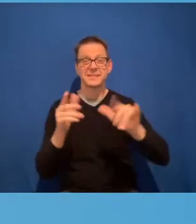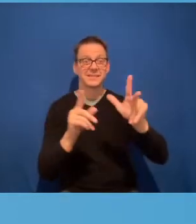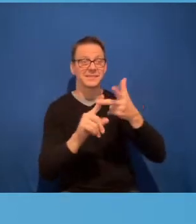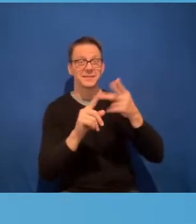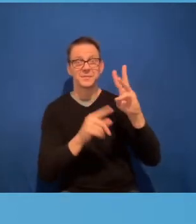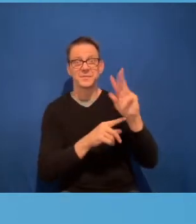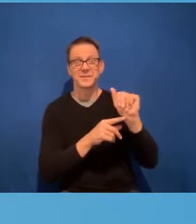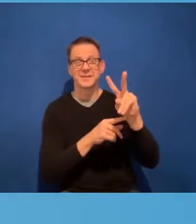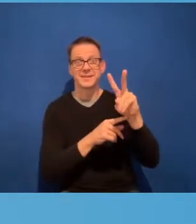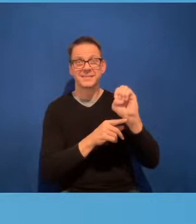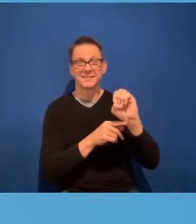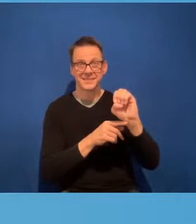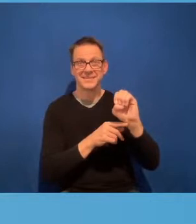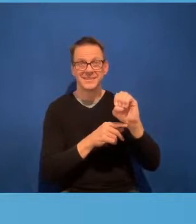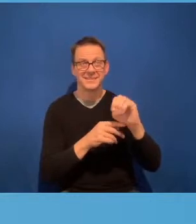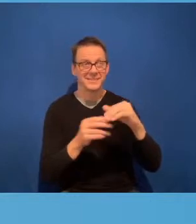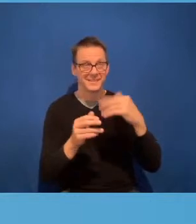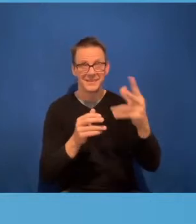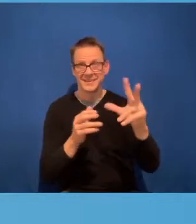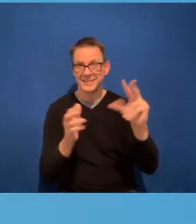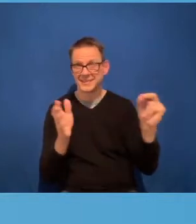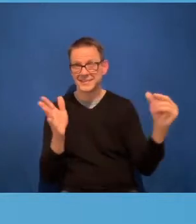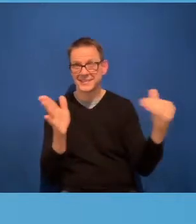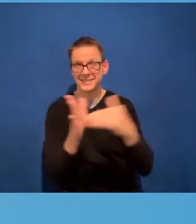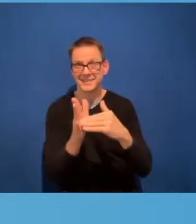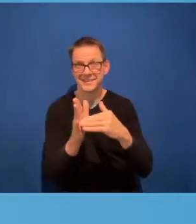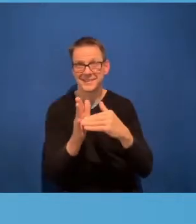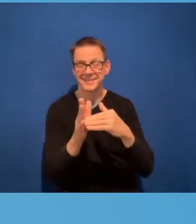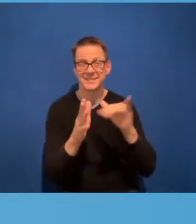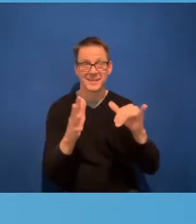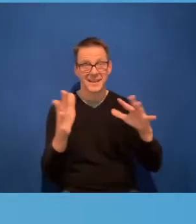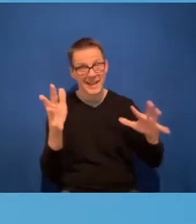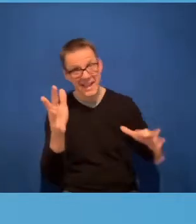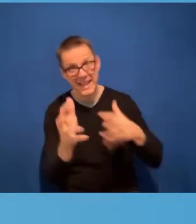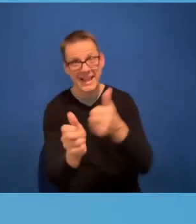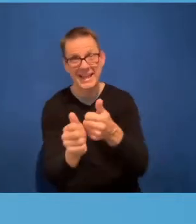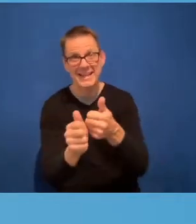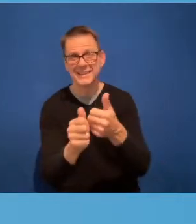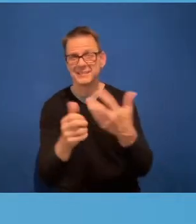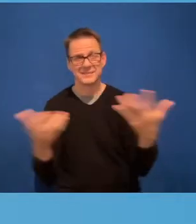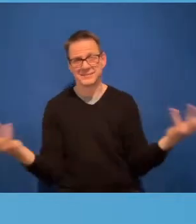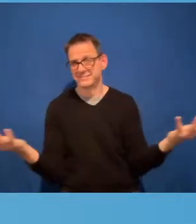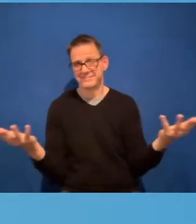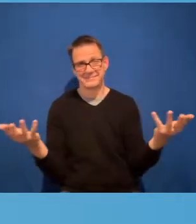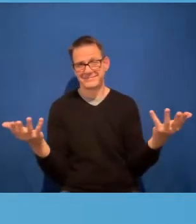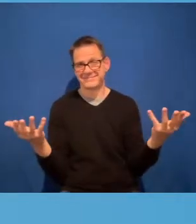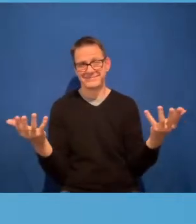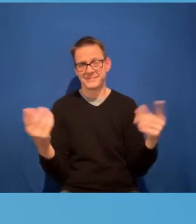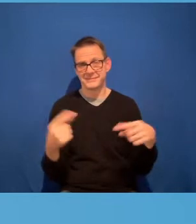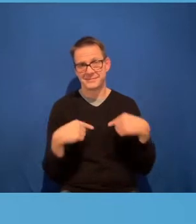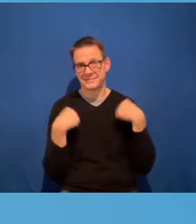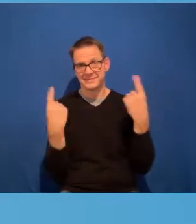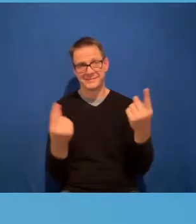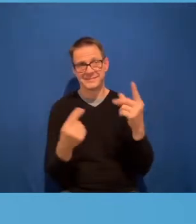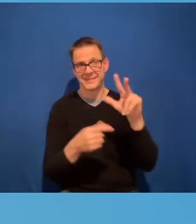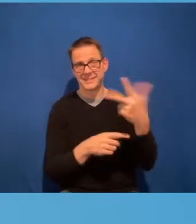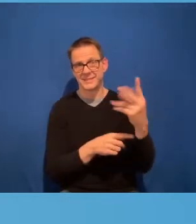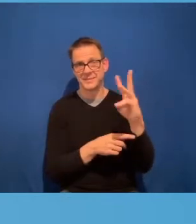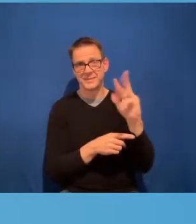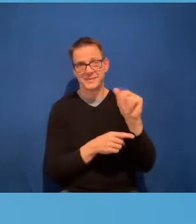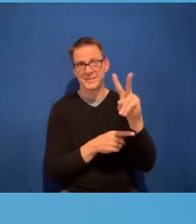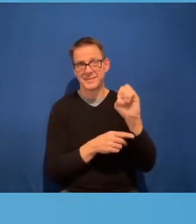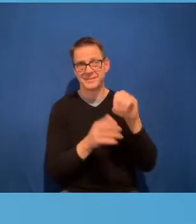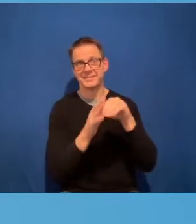has been. And we've not caught up from the past 3 waves. So we're at a point now where ICU numbers are going down,